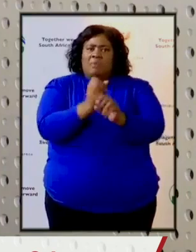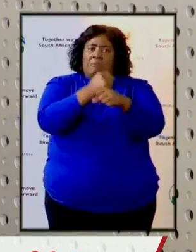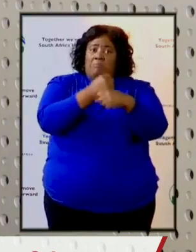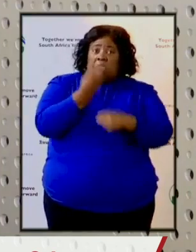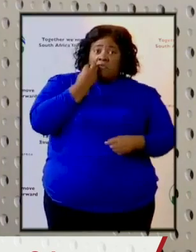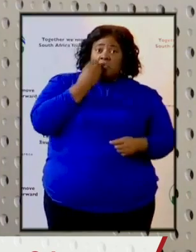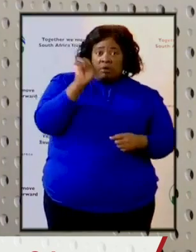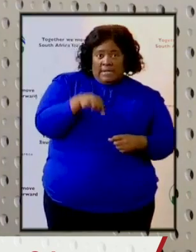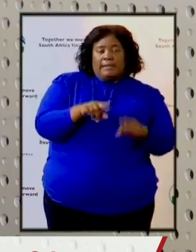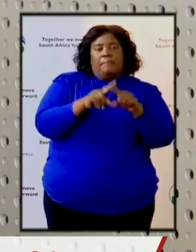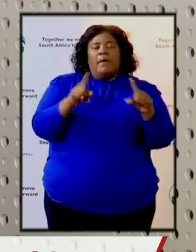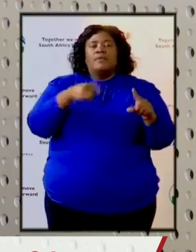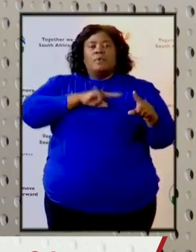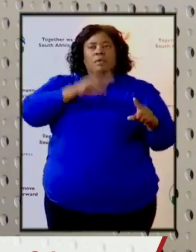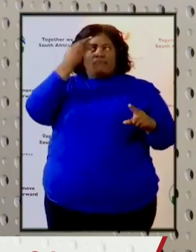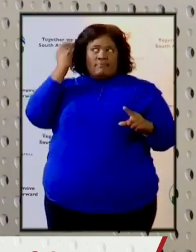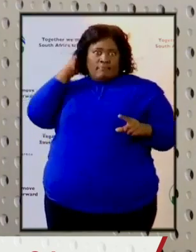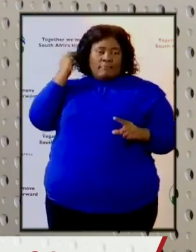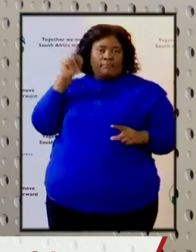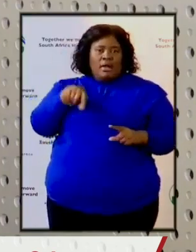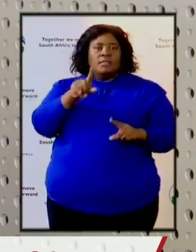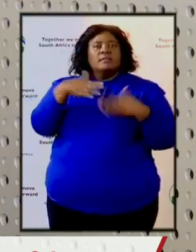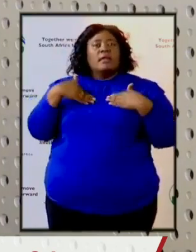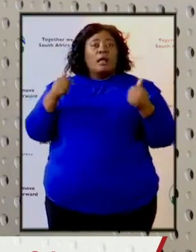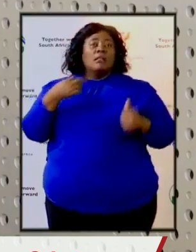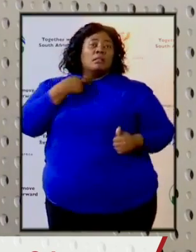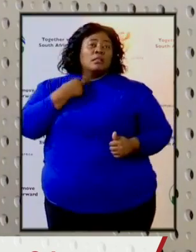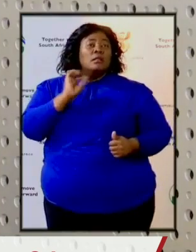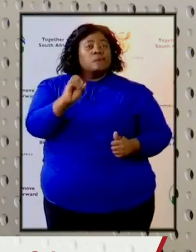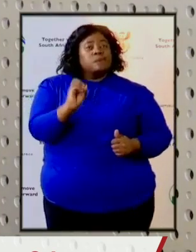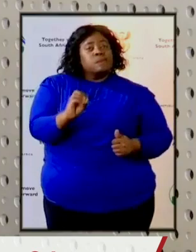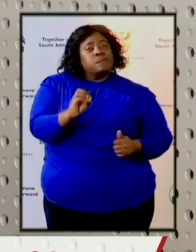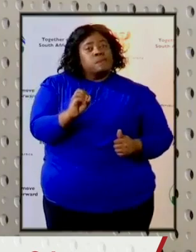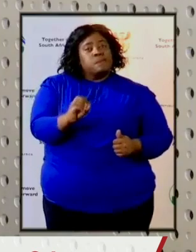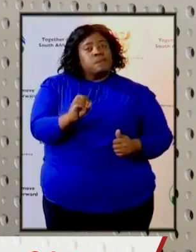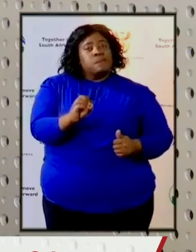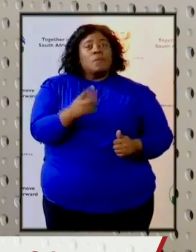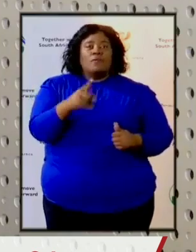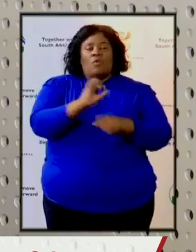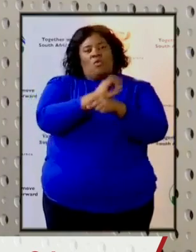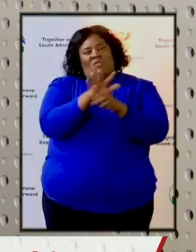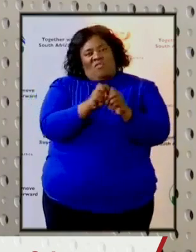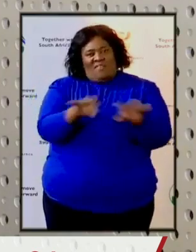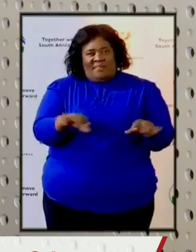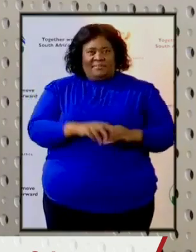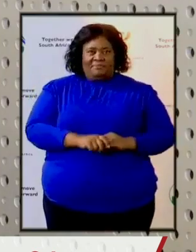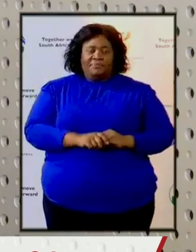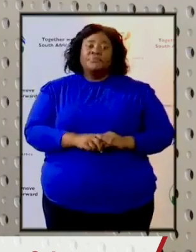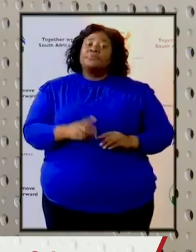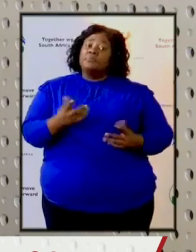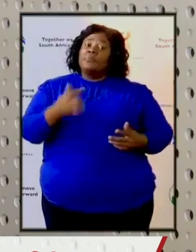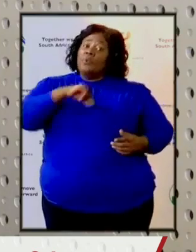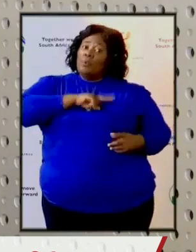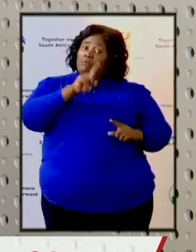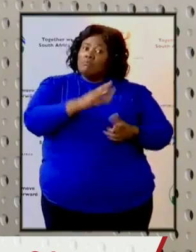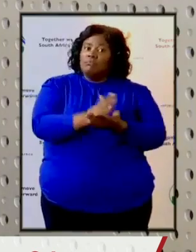so taking into consideration the health risks that are there for COVID-19. So we need to